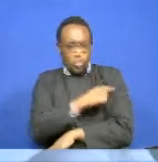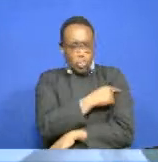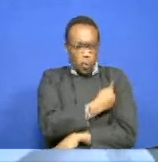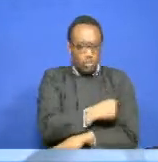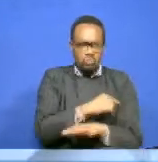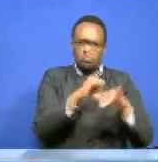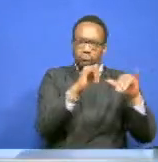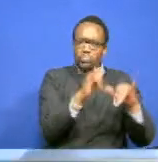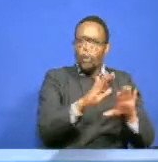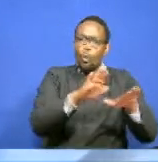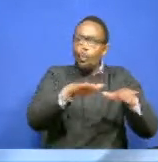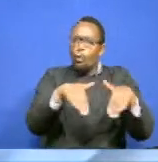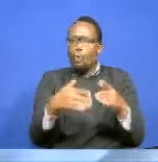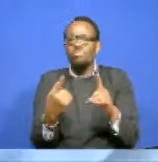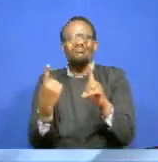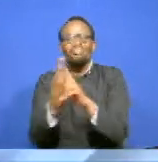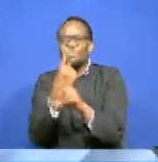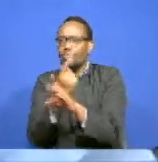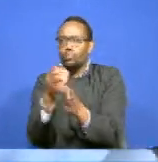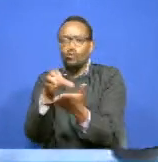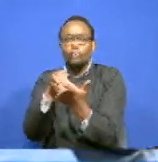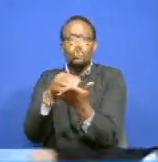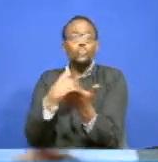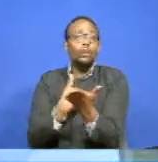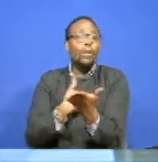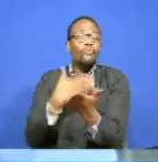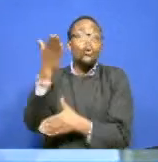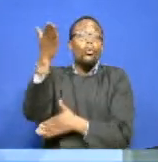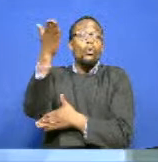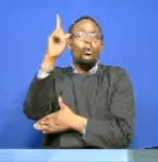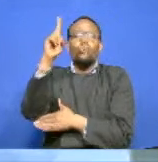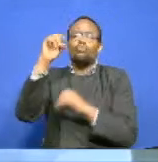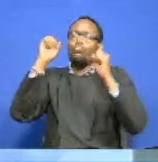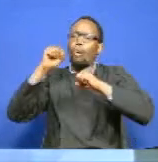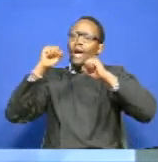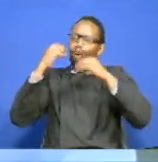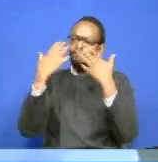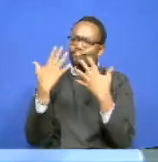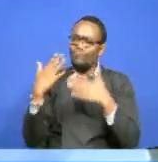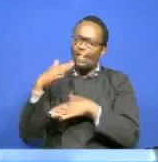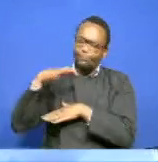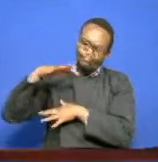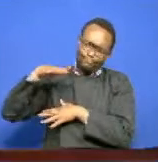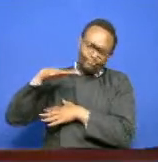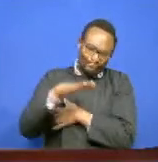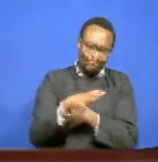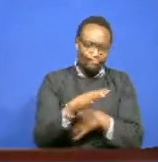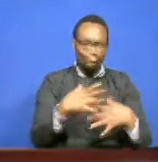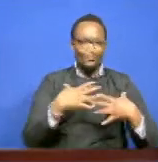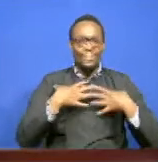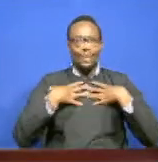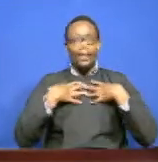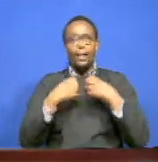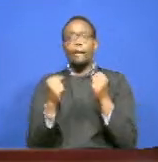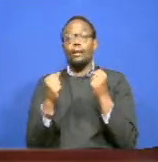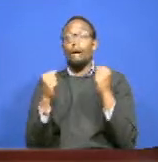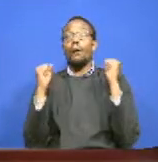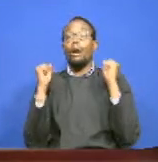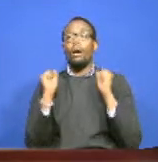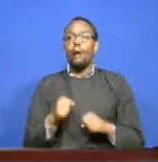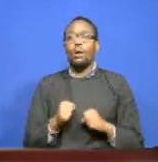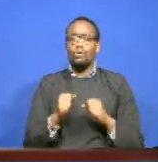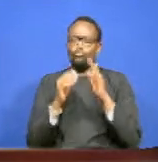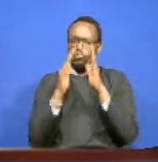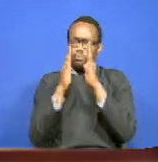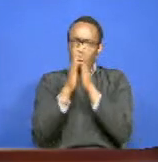hospitals, or in whatever situation, that, God, you stretch forth your hand of healing upon them. We pray